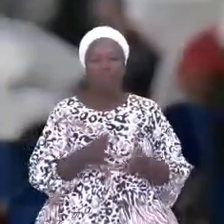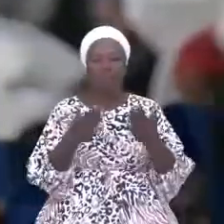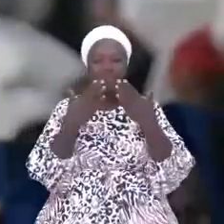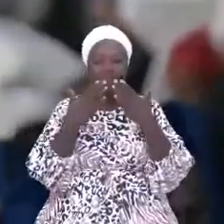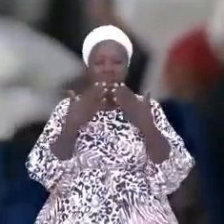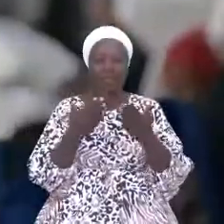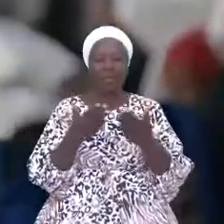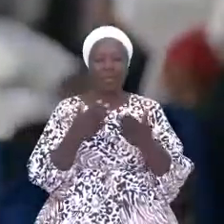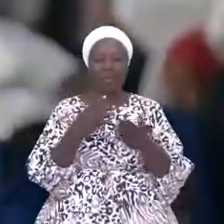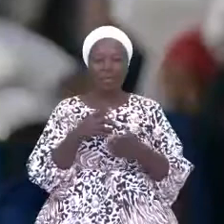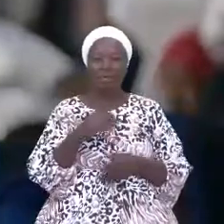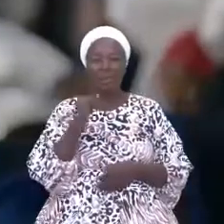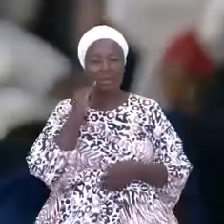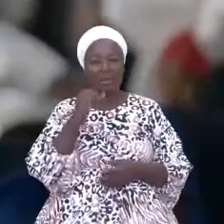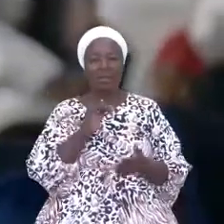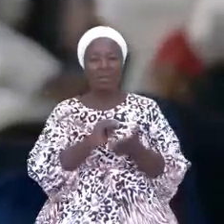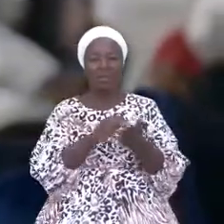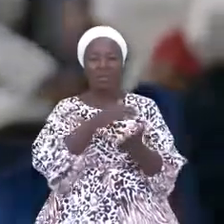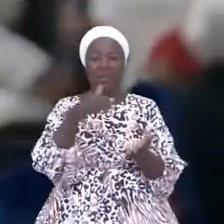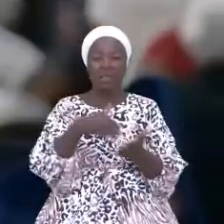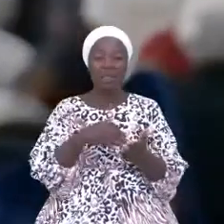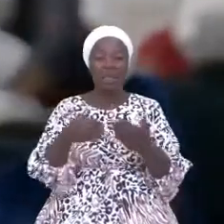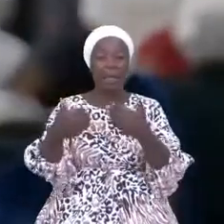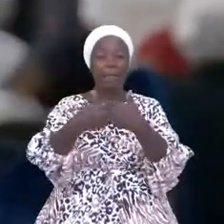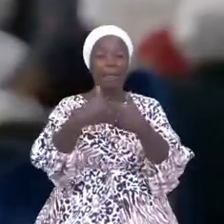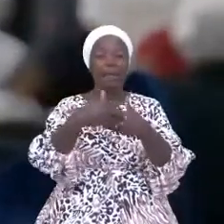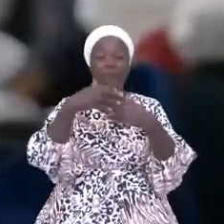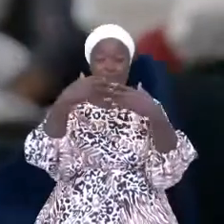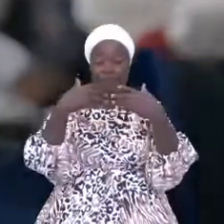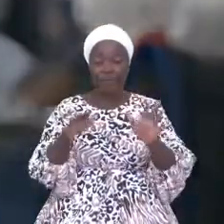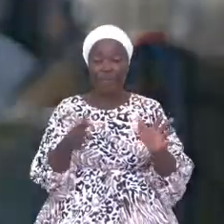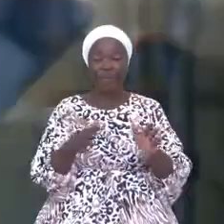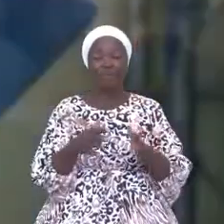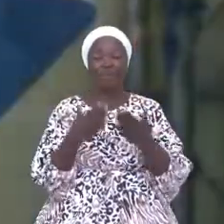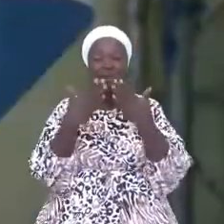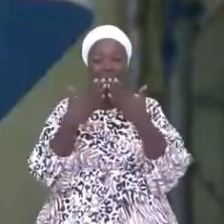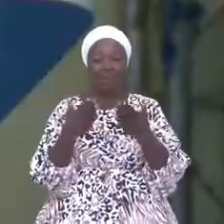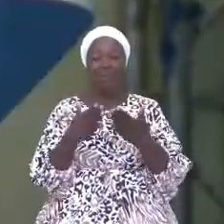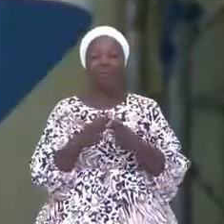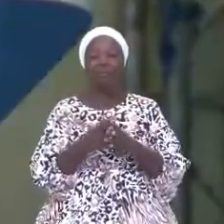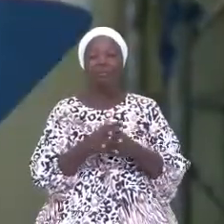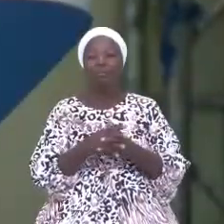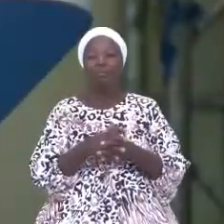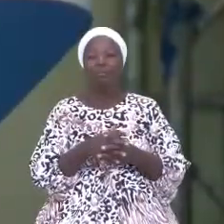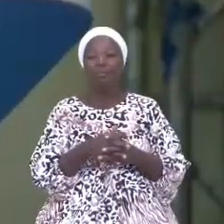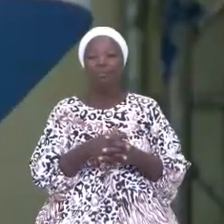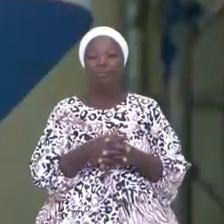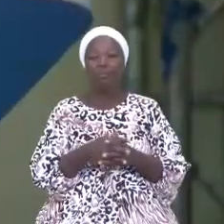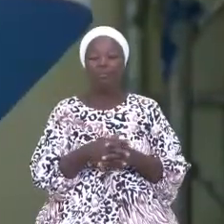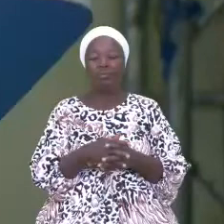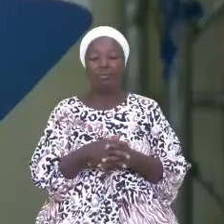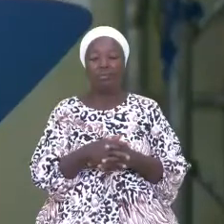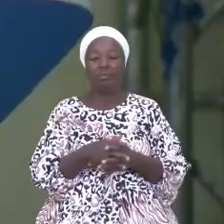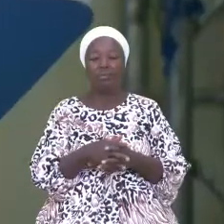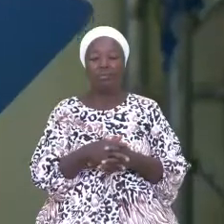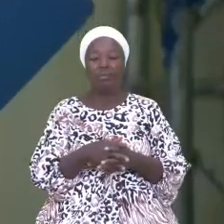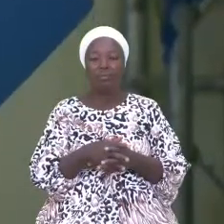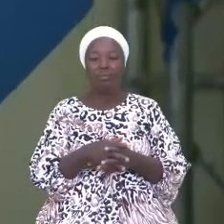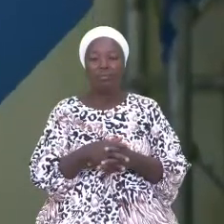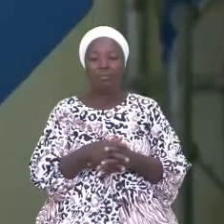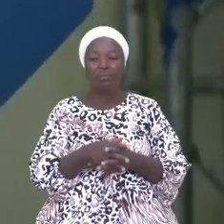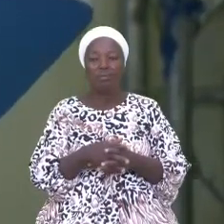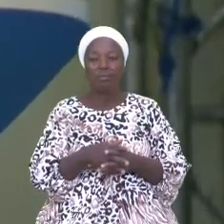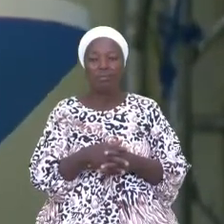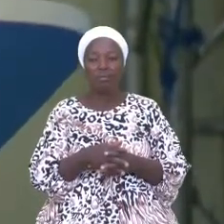the center back. Out of my right, I'm not seeing flags there